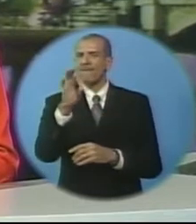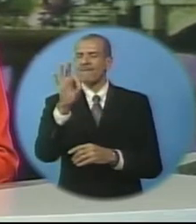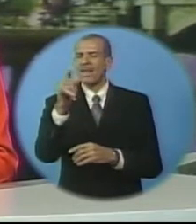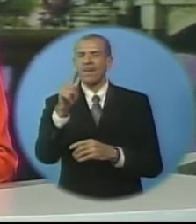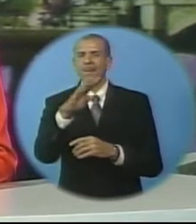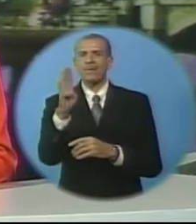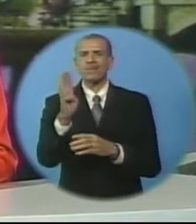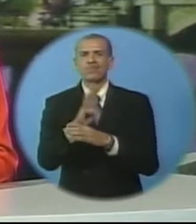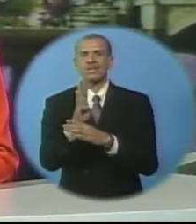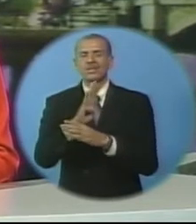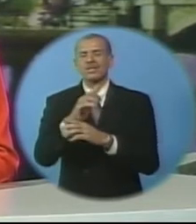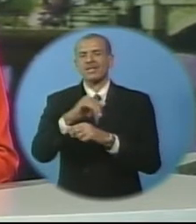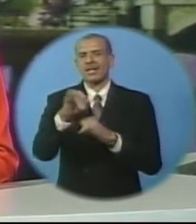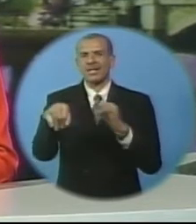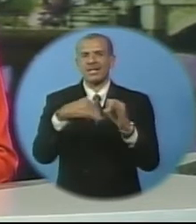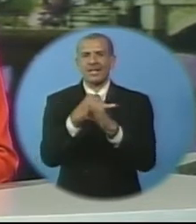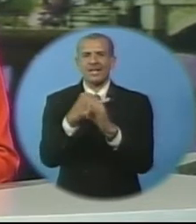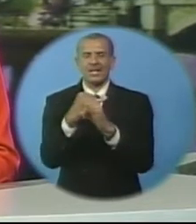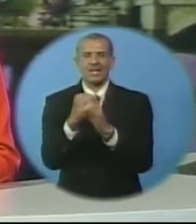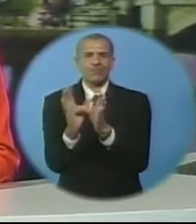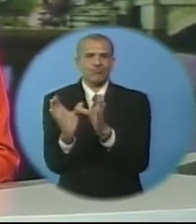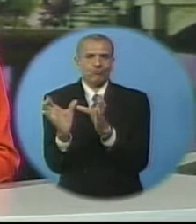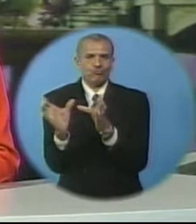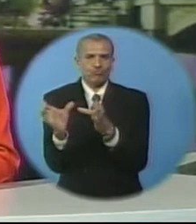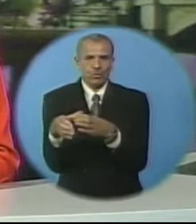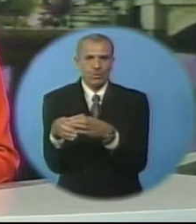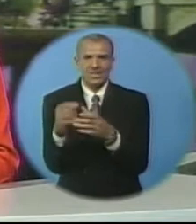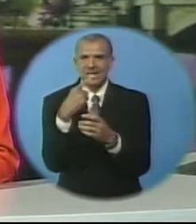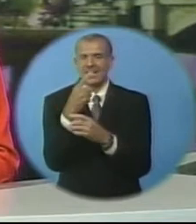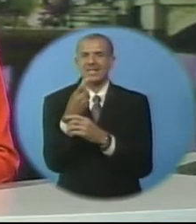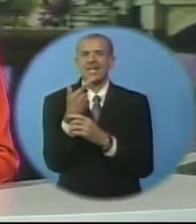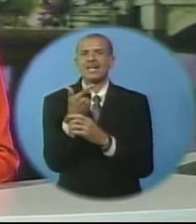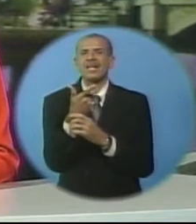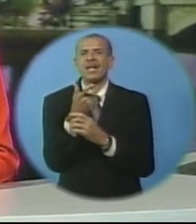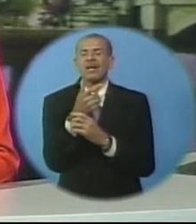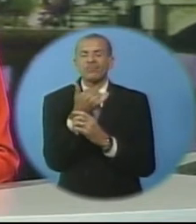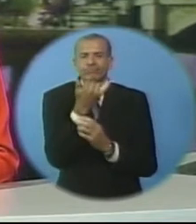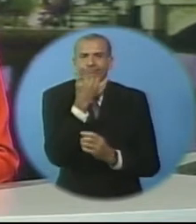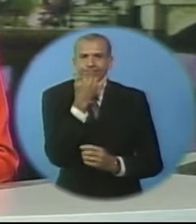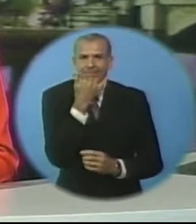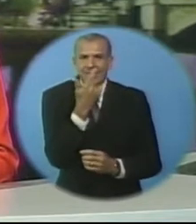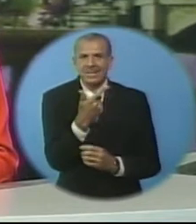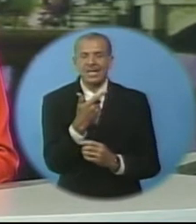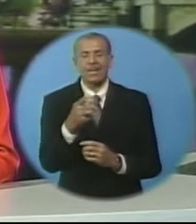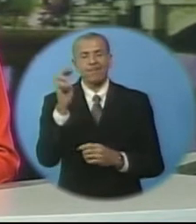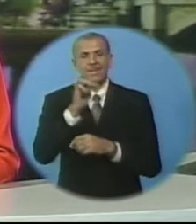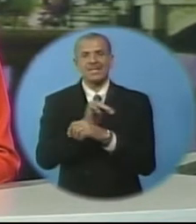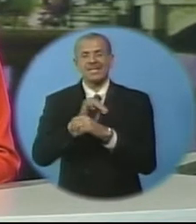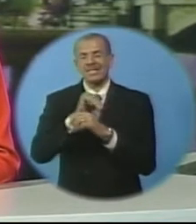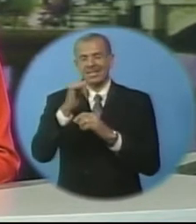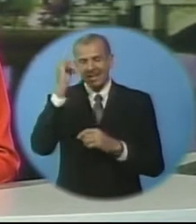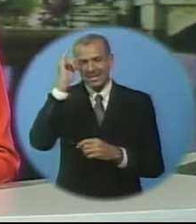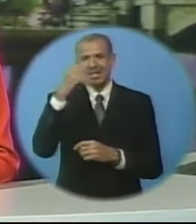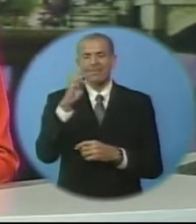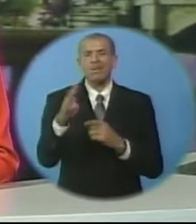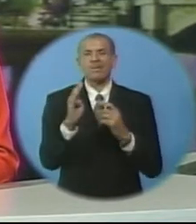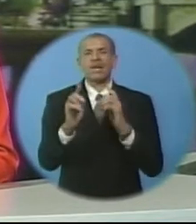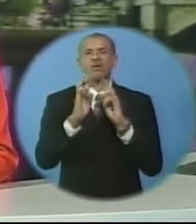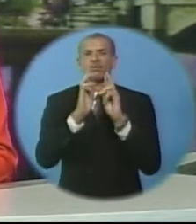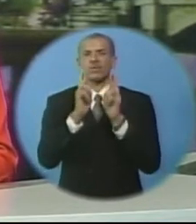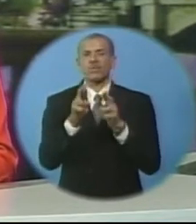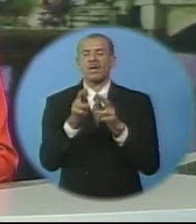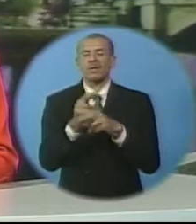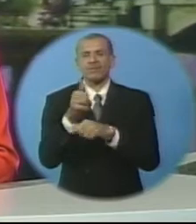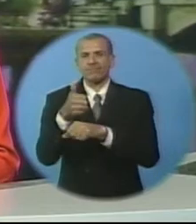international business and financial services sector. Calling the comments grossly misleading, Minister Innes says Barbados must act and respond to